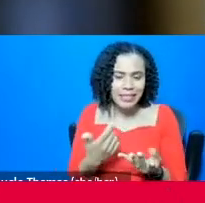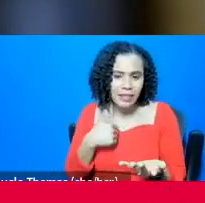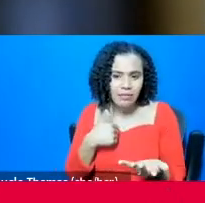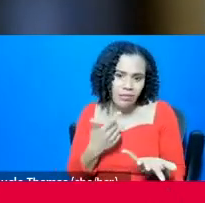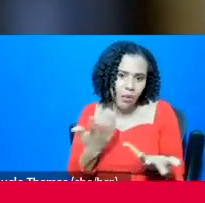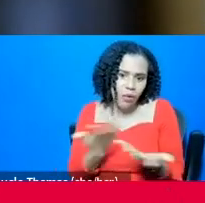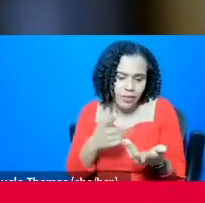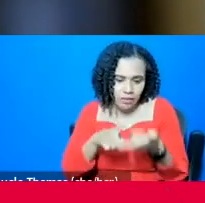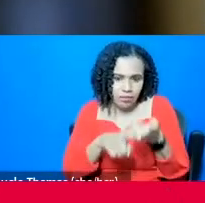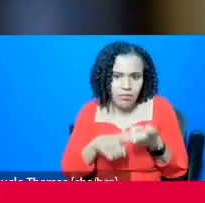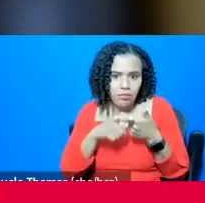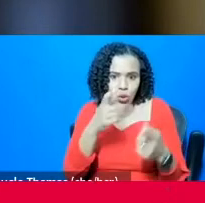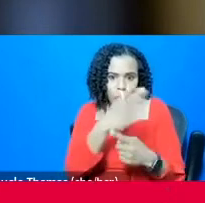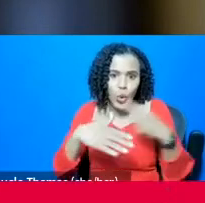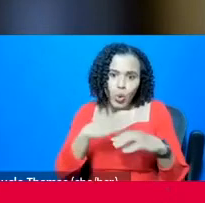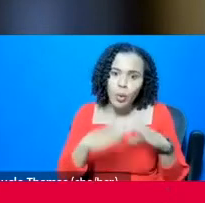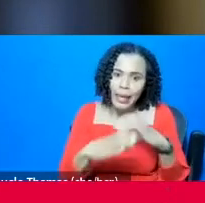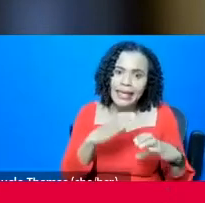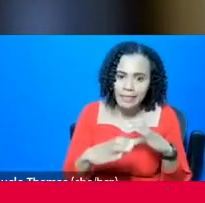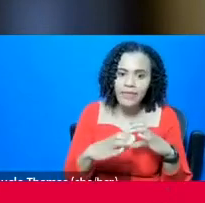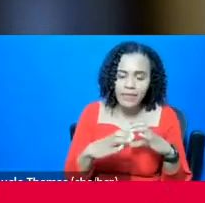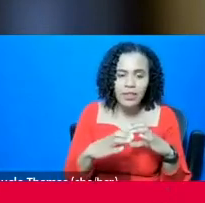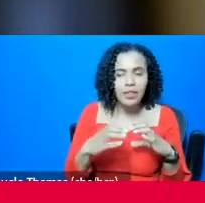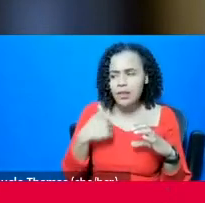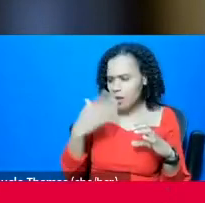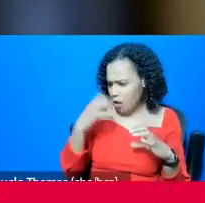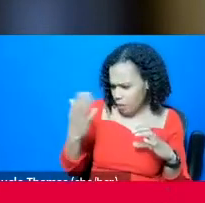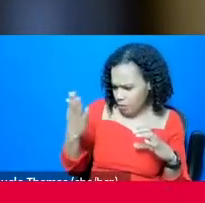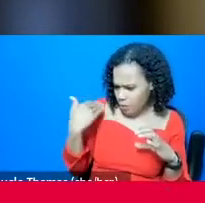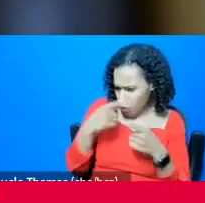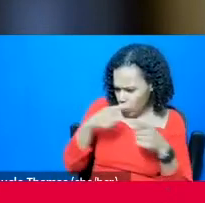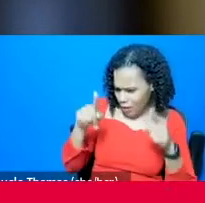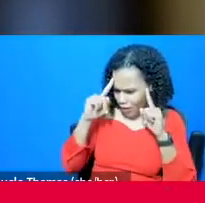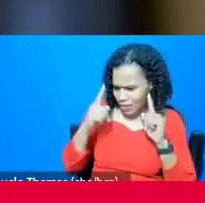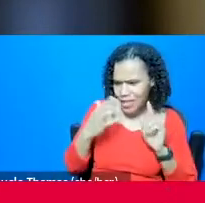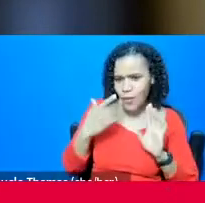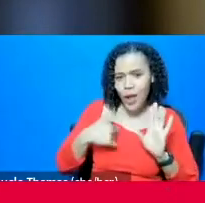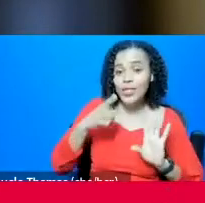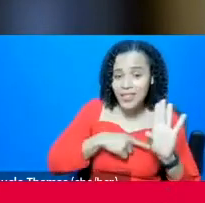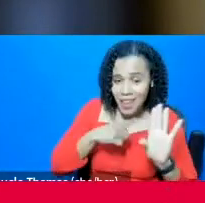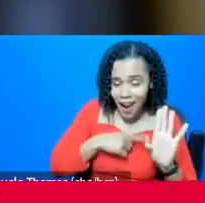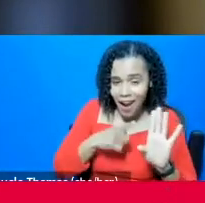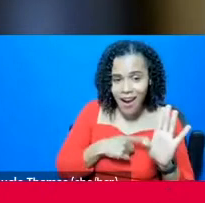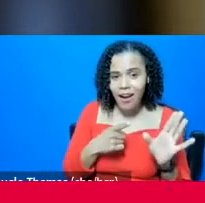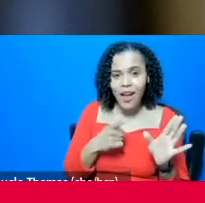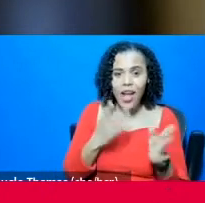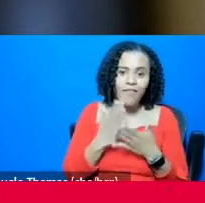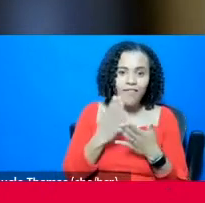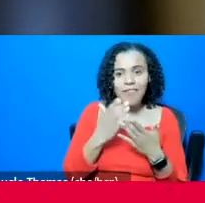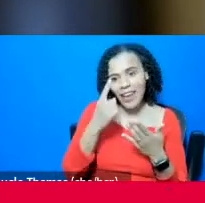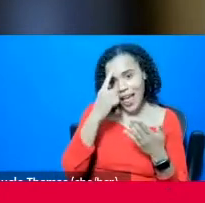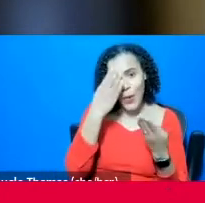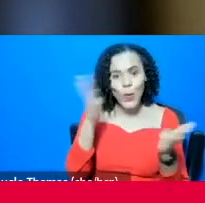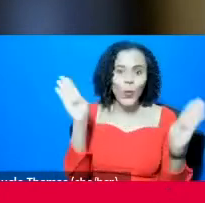another. Like when I went to university, when I was actually young and less jaded, I literally